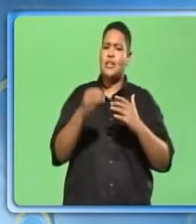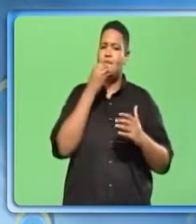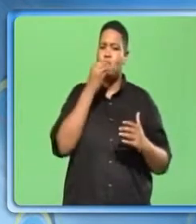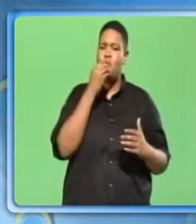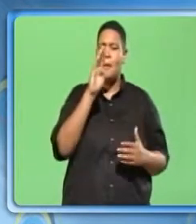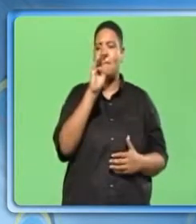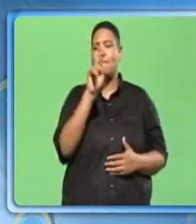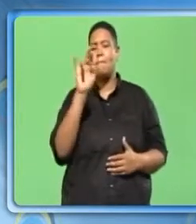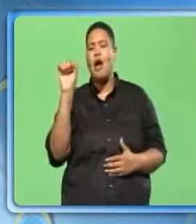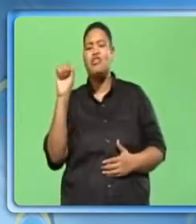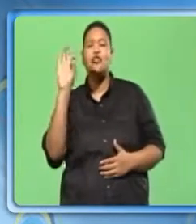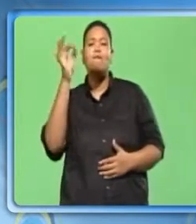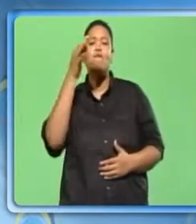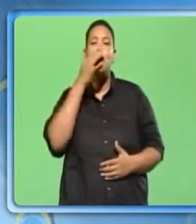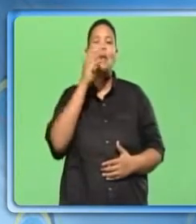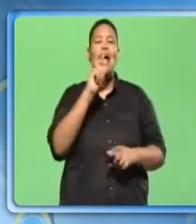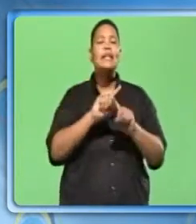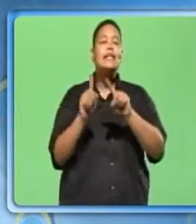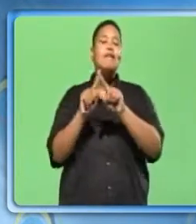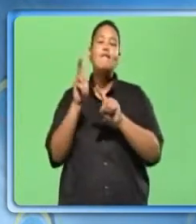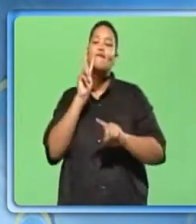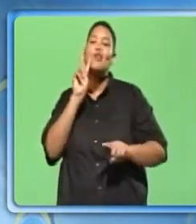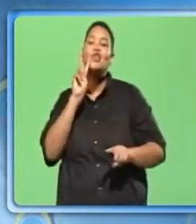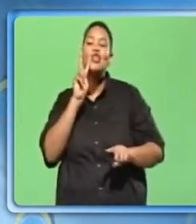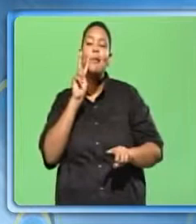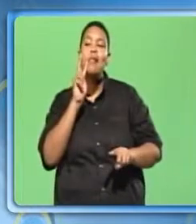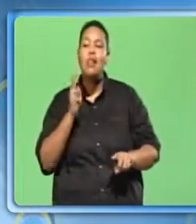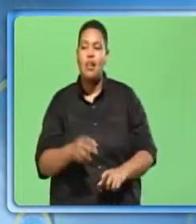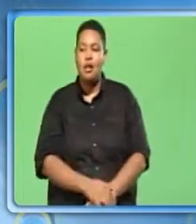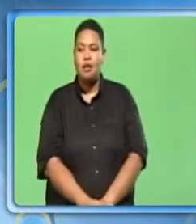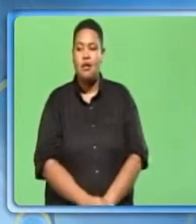berries, fruits, and vegetables.